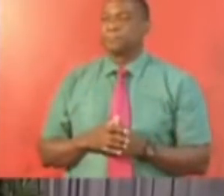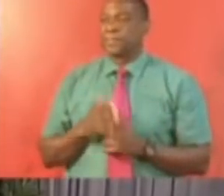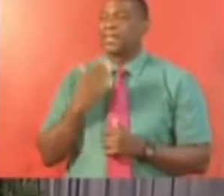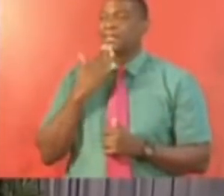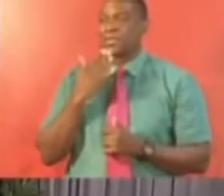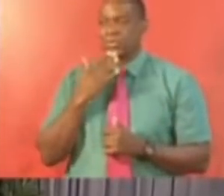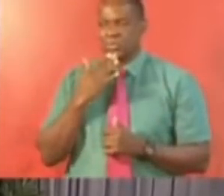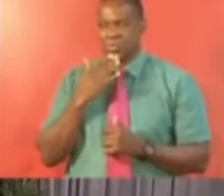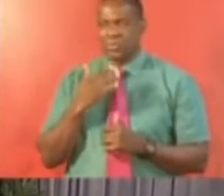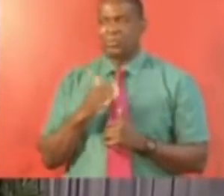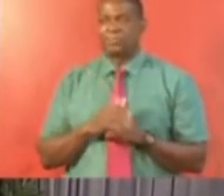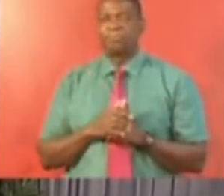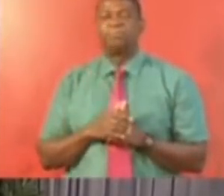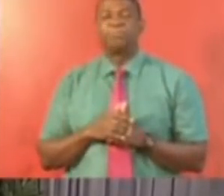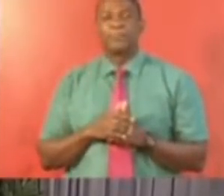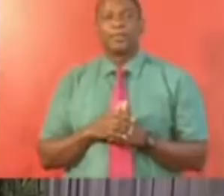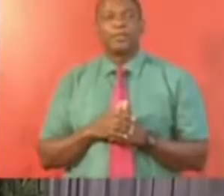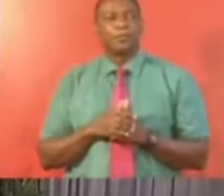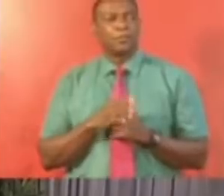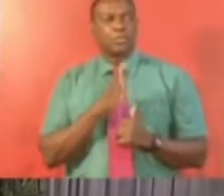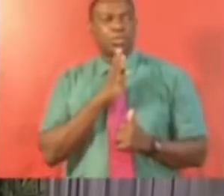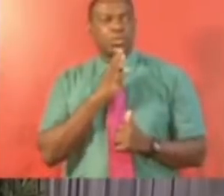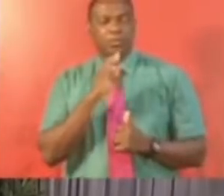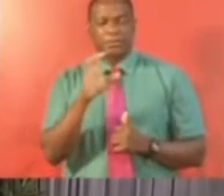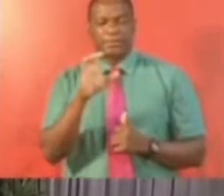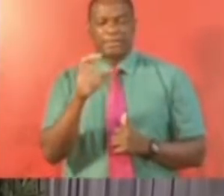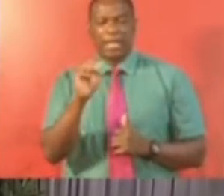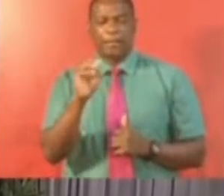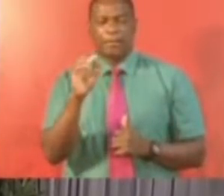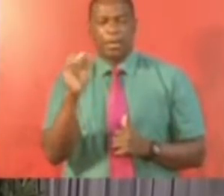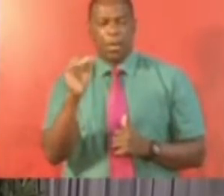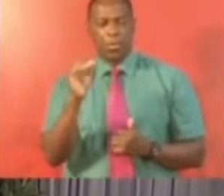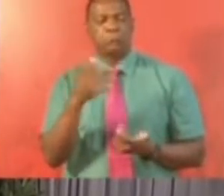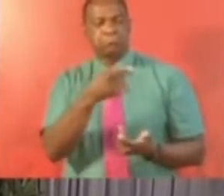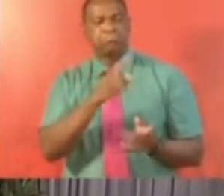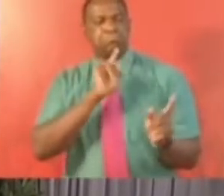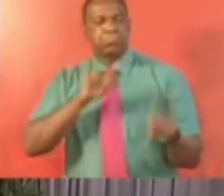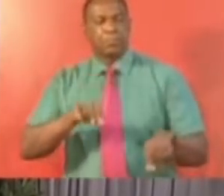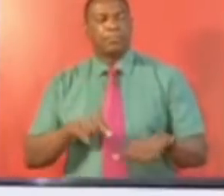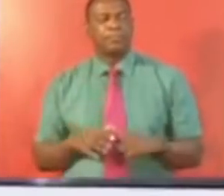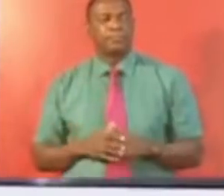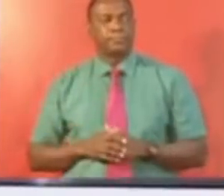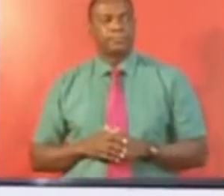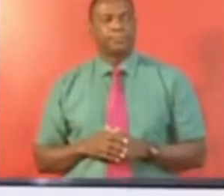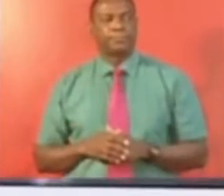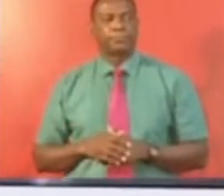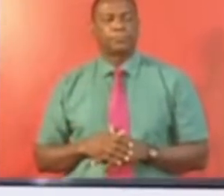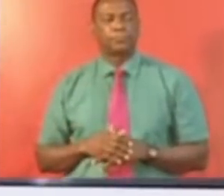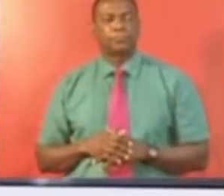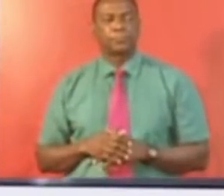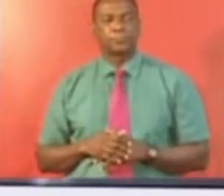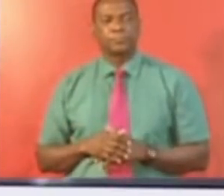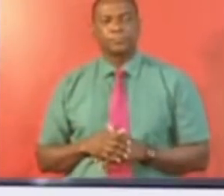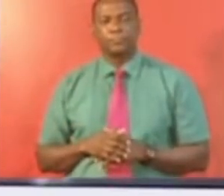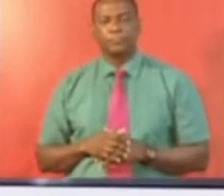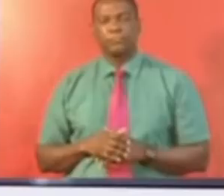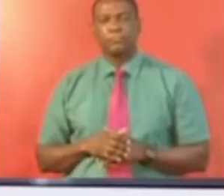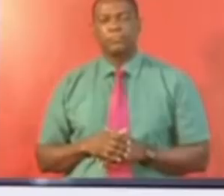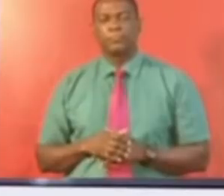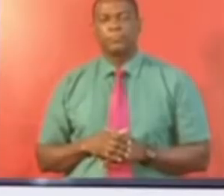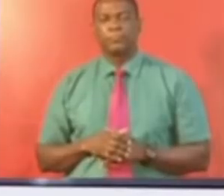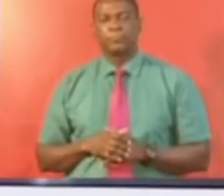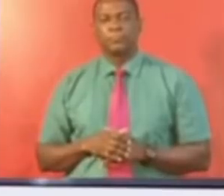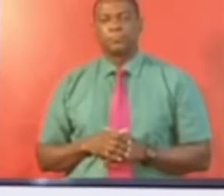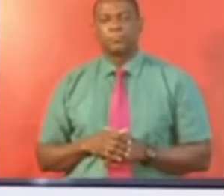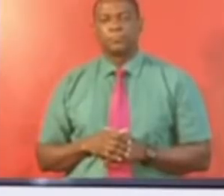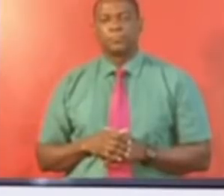Ms. Gray. And we will go to the Chief Medical Officer to respond to these questions, please. Okay, so in terms of the